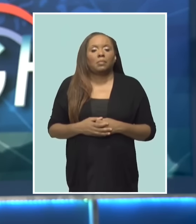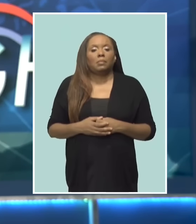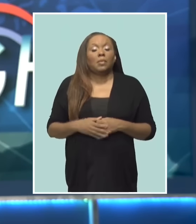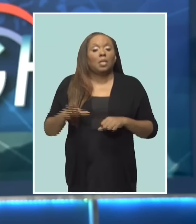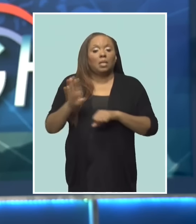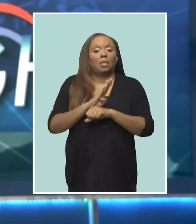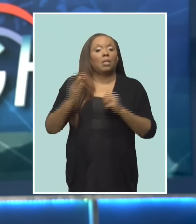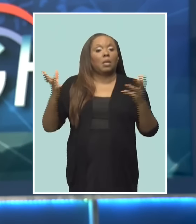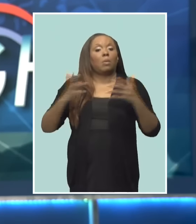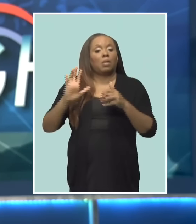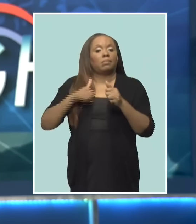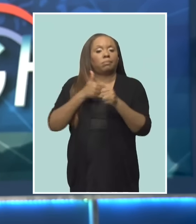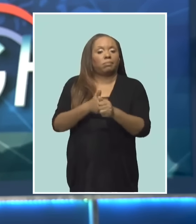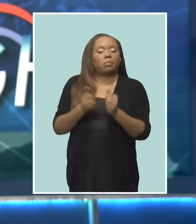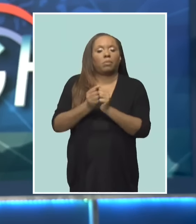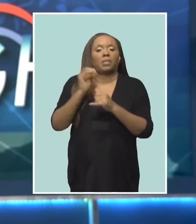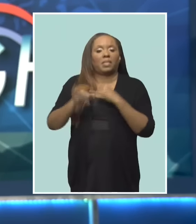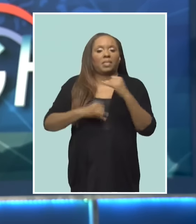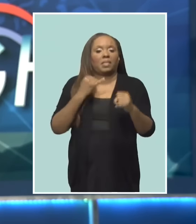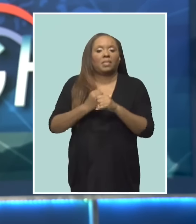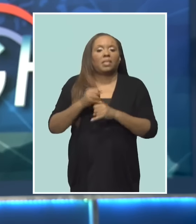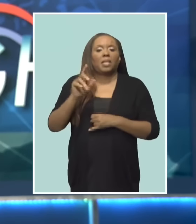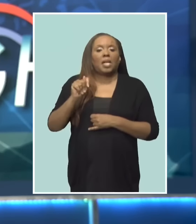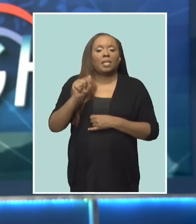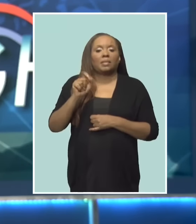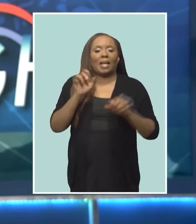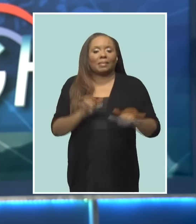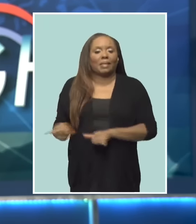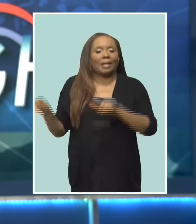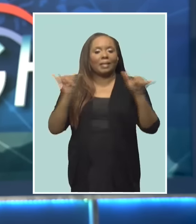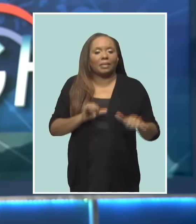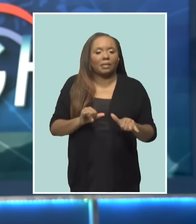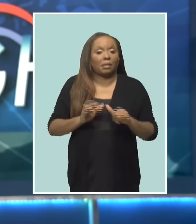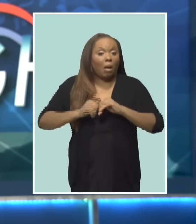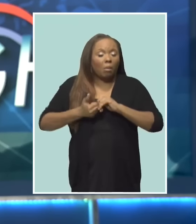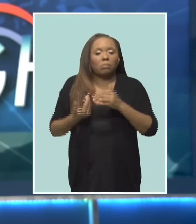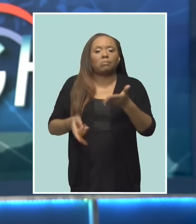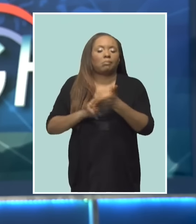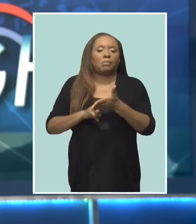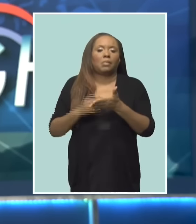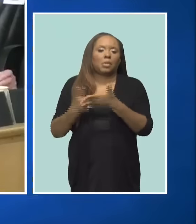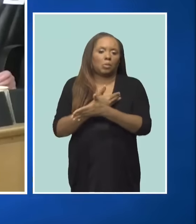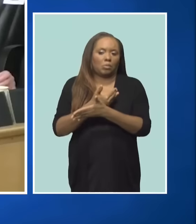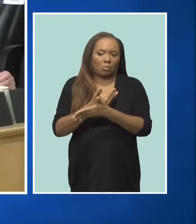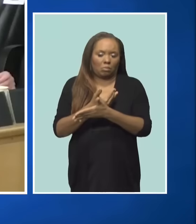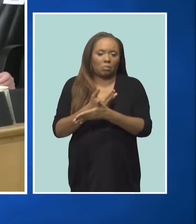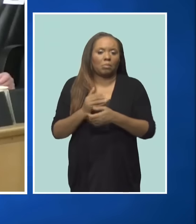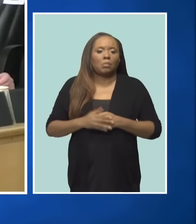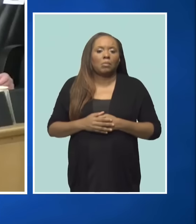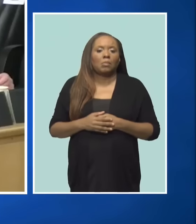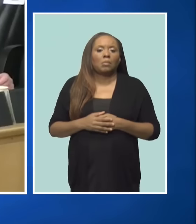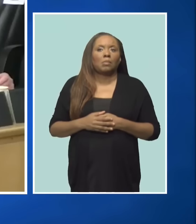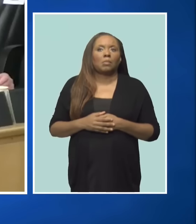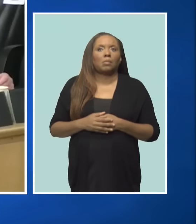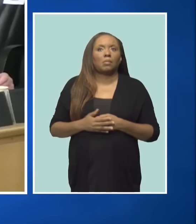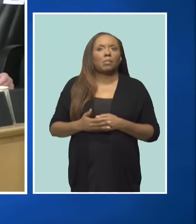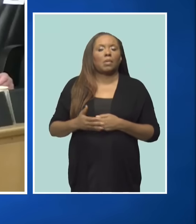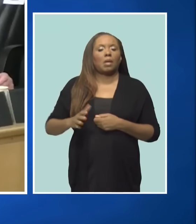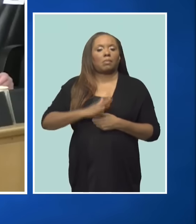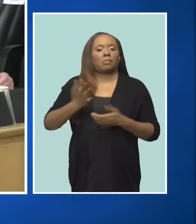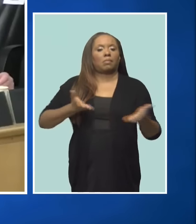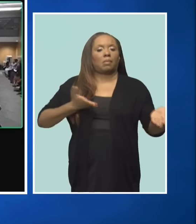to complying with international tax standards by signing a new agreement. At a ceremony in Paris, France, Minister in the